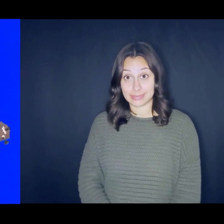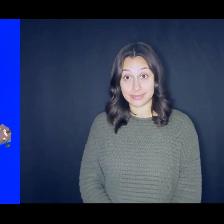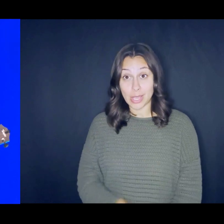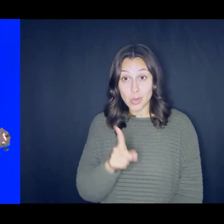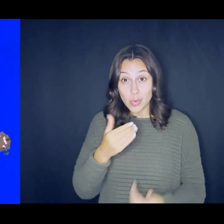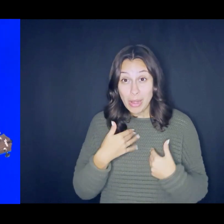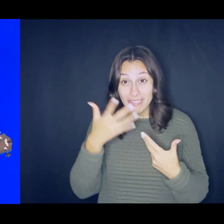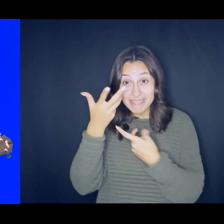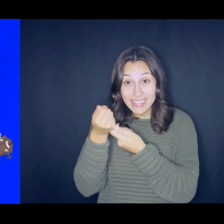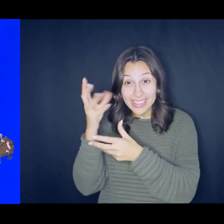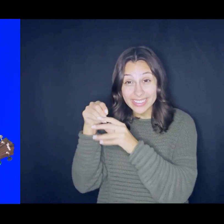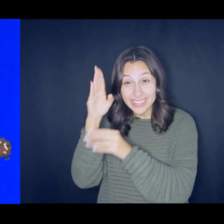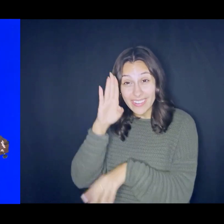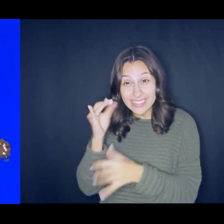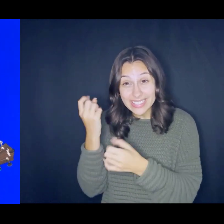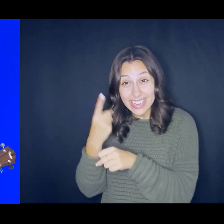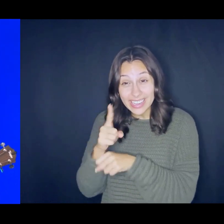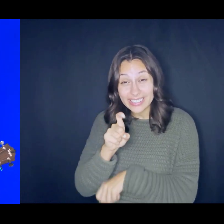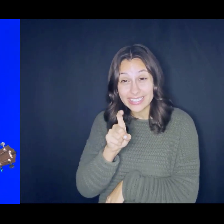Anybody have faith in God today?